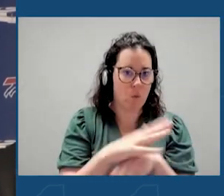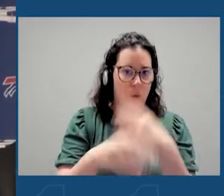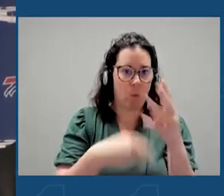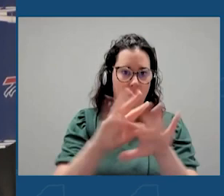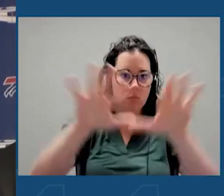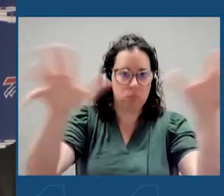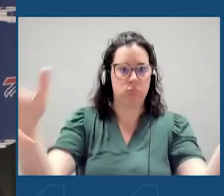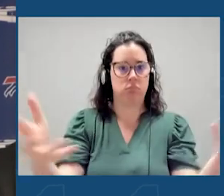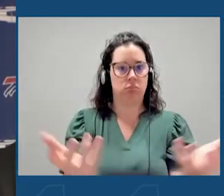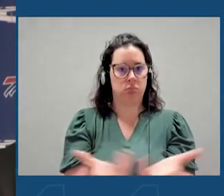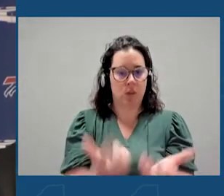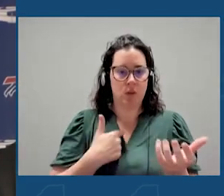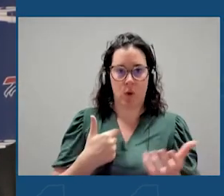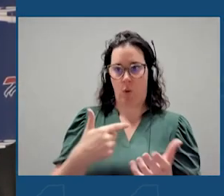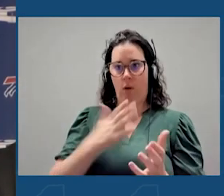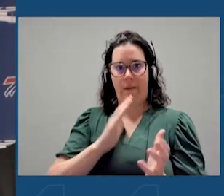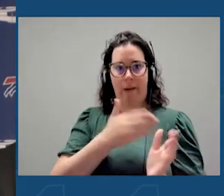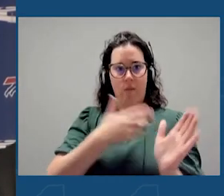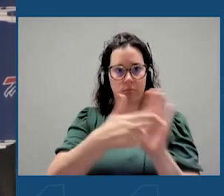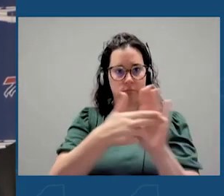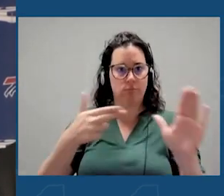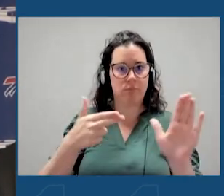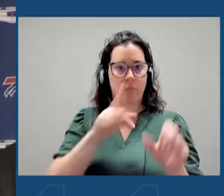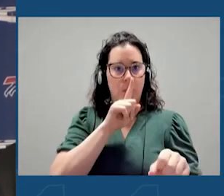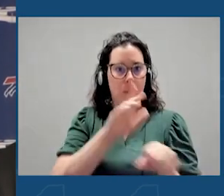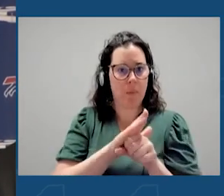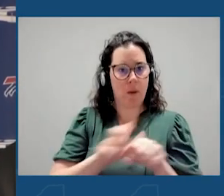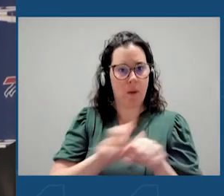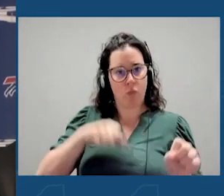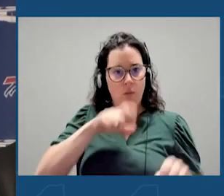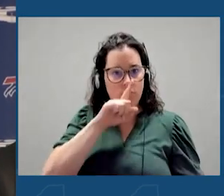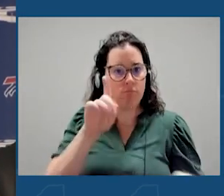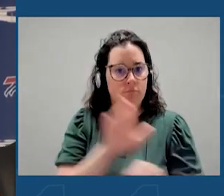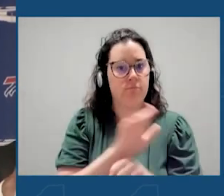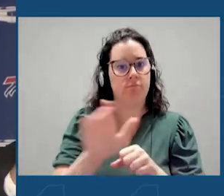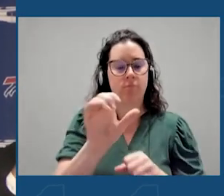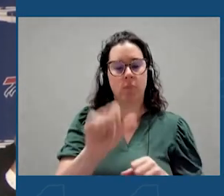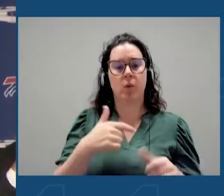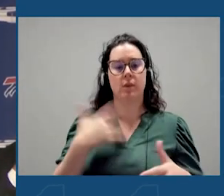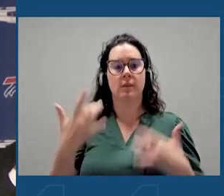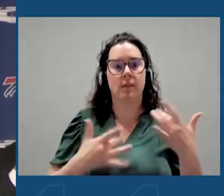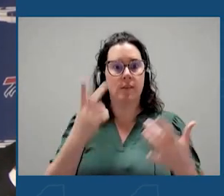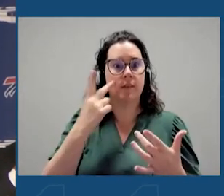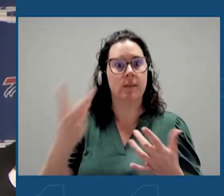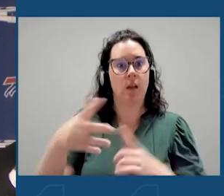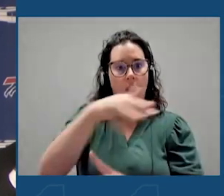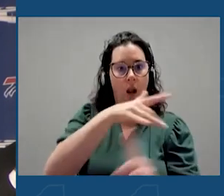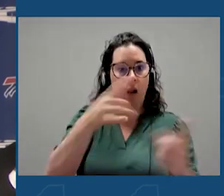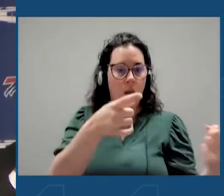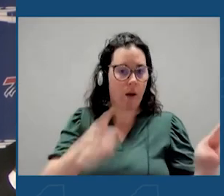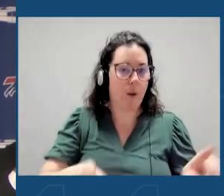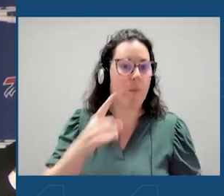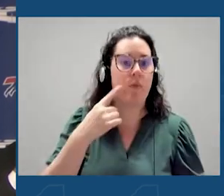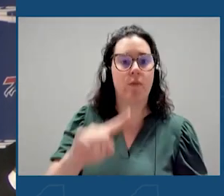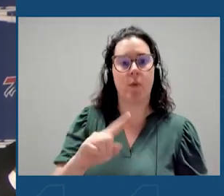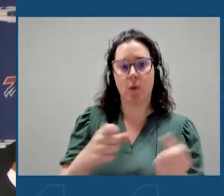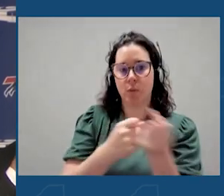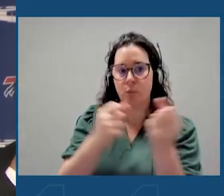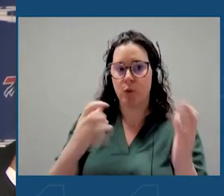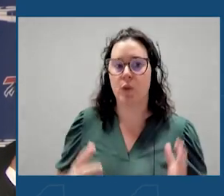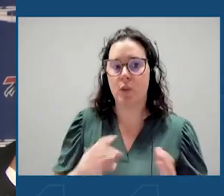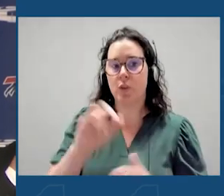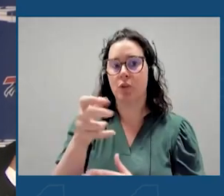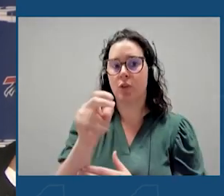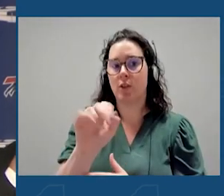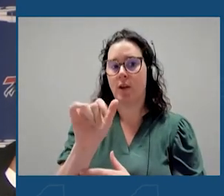with commitment and pride. We are so excited to see the atmosphere that's going to be created for our fans when Josh Allen and our